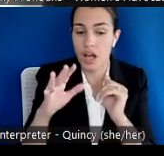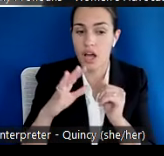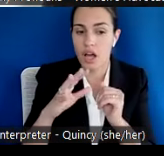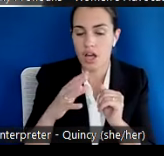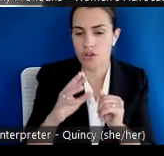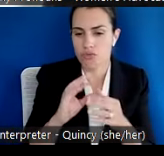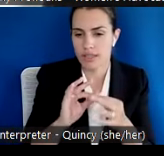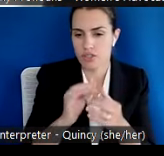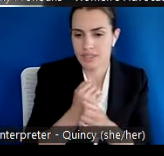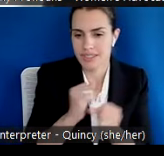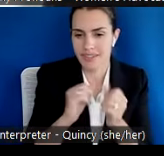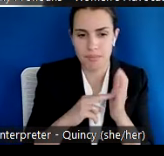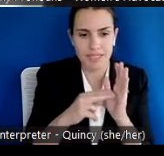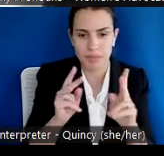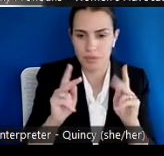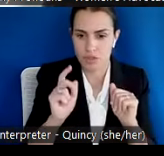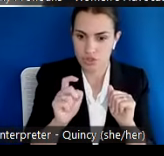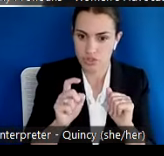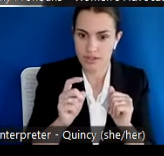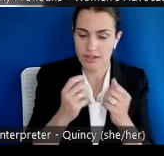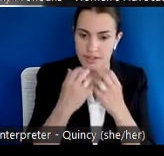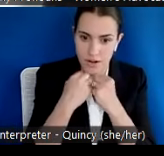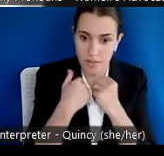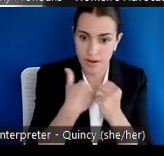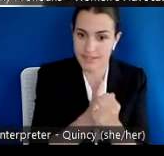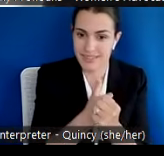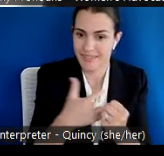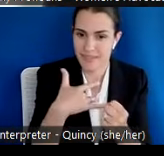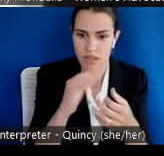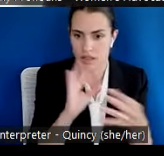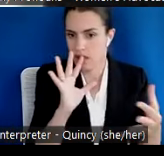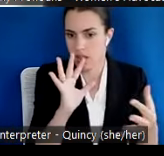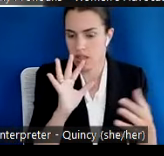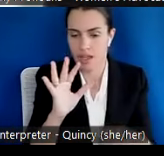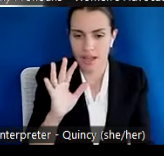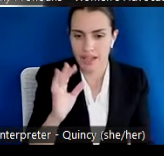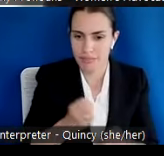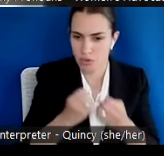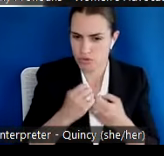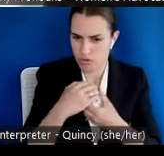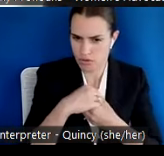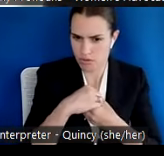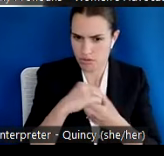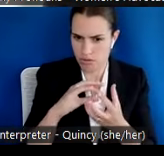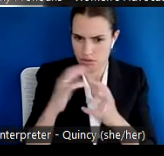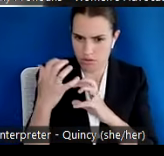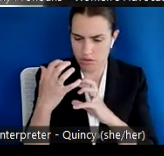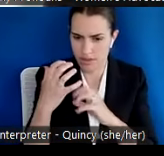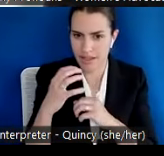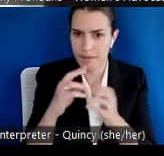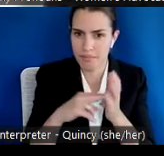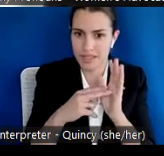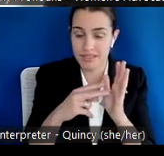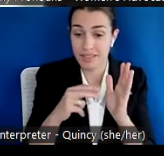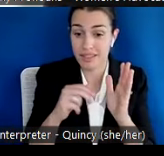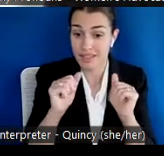this sense of emotional unsafety and disrupt our sense of internal safety, which can deny us of our overall